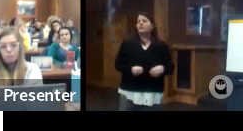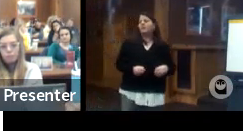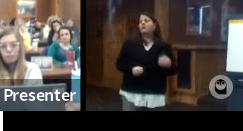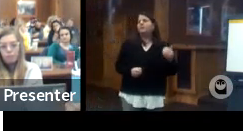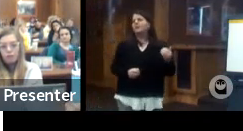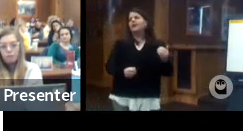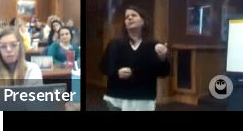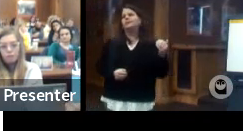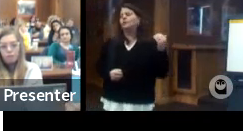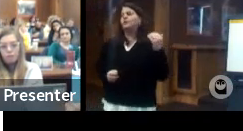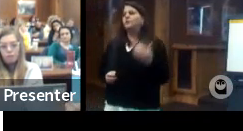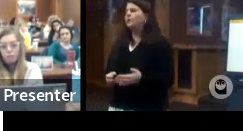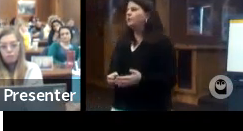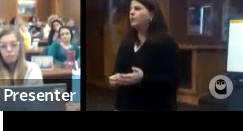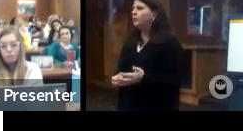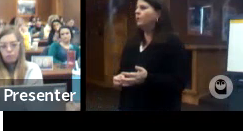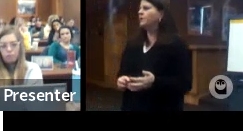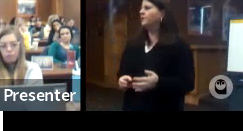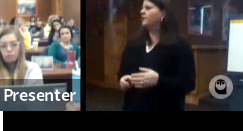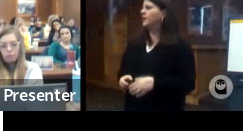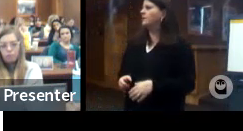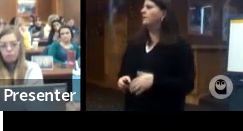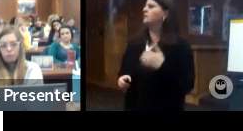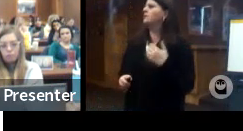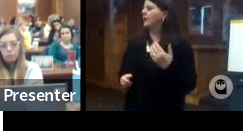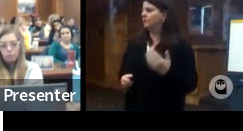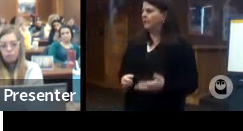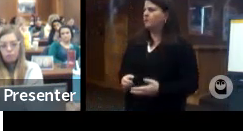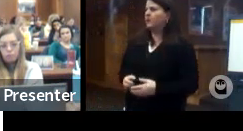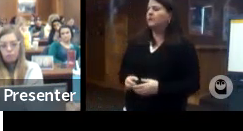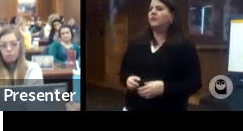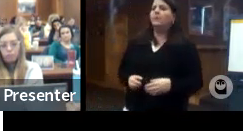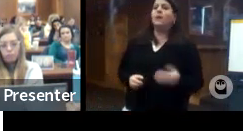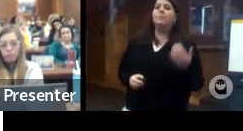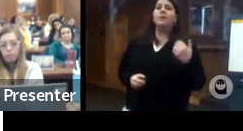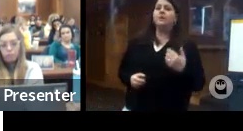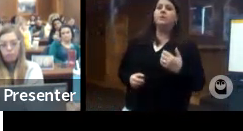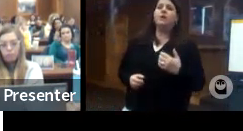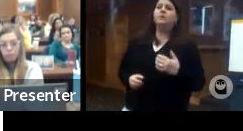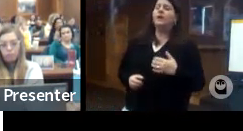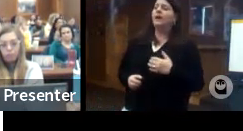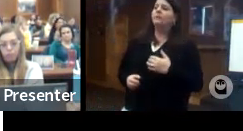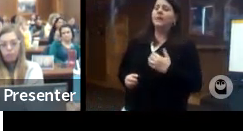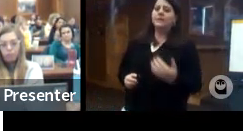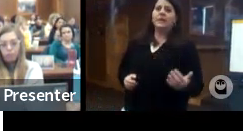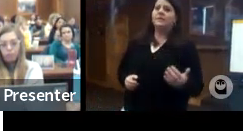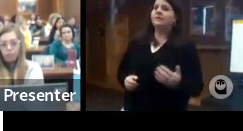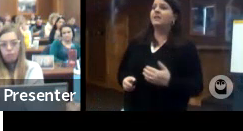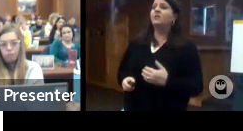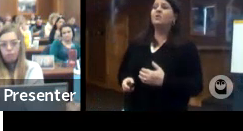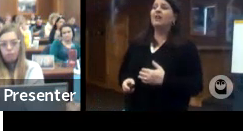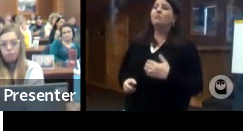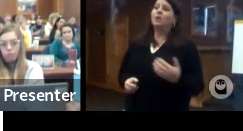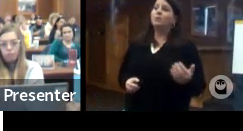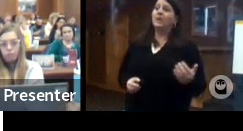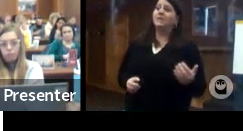street. Understand, of course, you know you're overworked as far as caseloads and victim needs, but our prosecutors also have tons of cases.